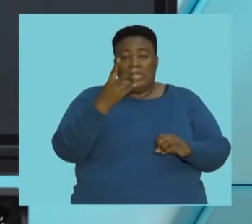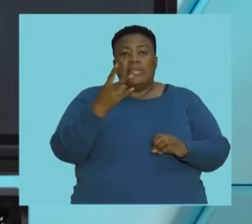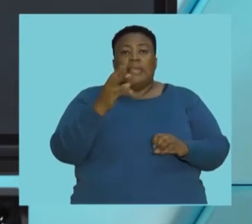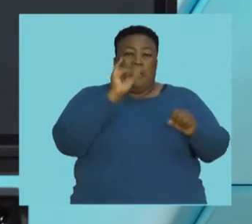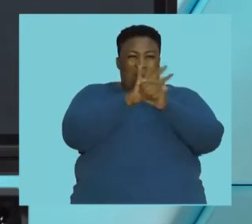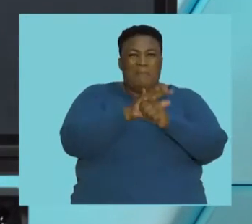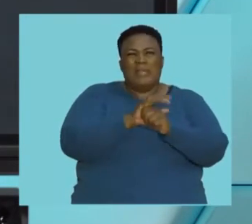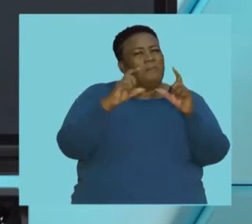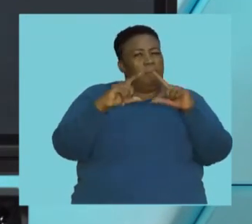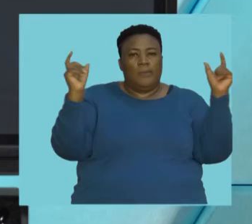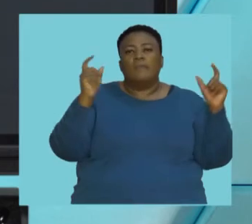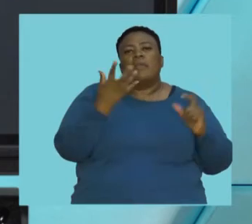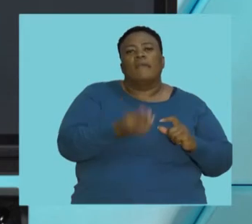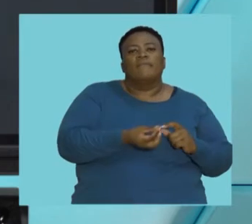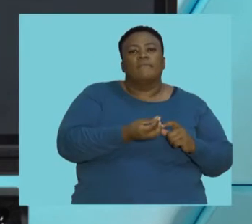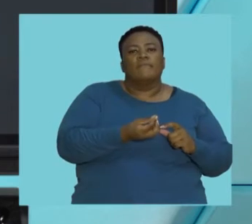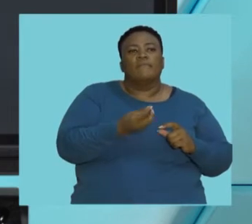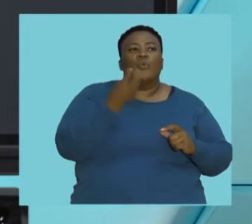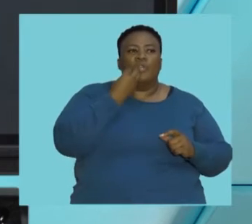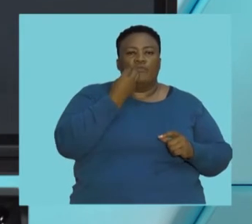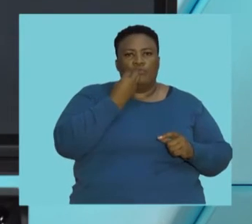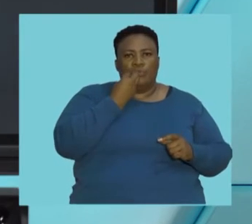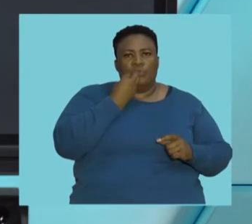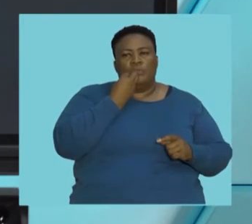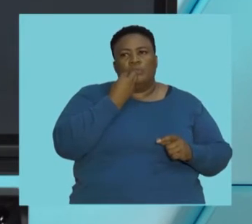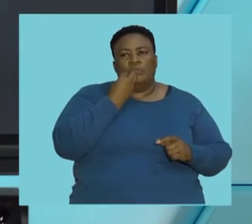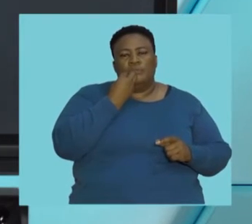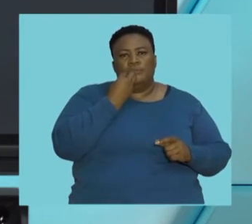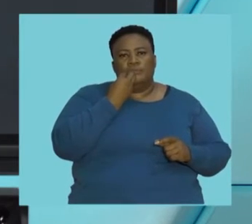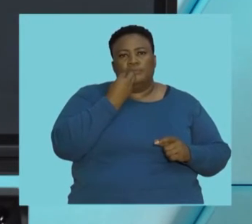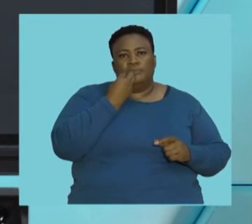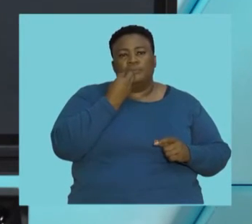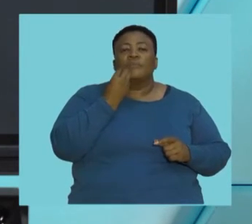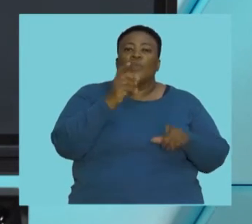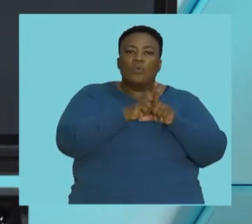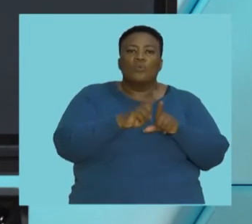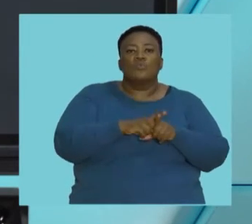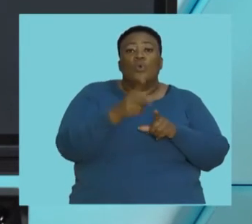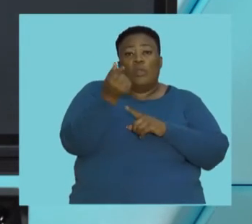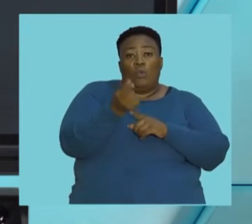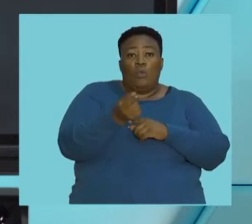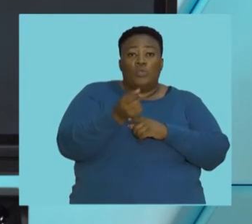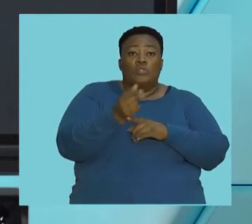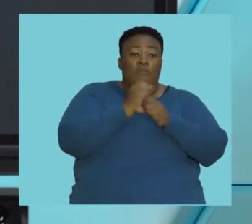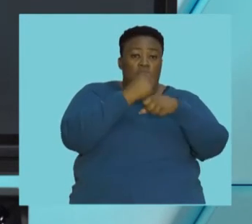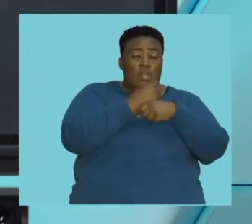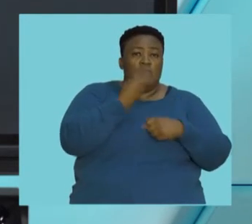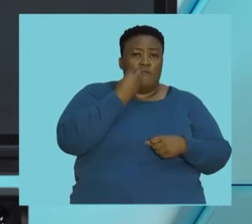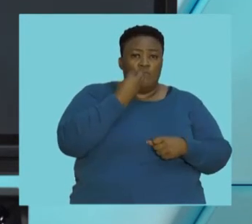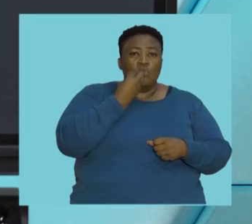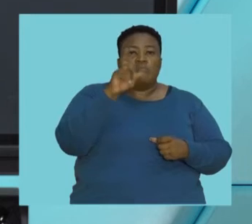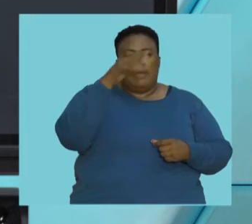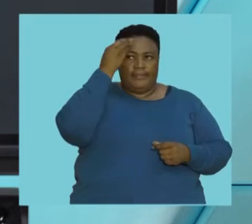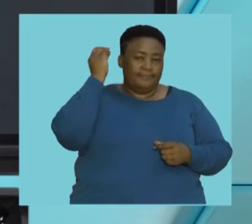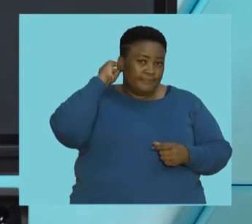significant impact that that waste has on not just the production, but the consumption and the cost of producing that.